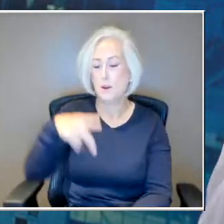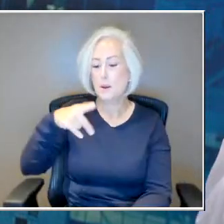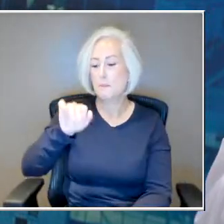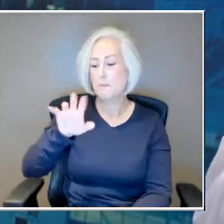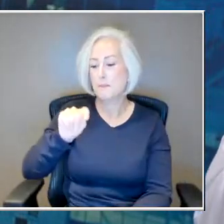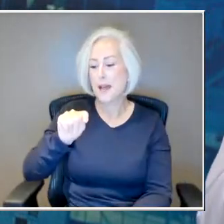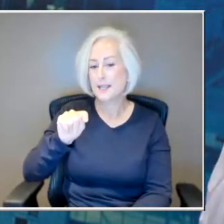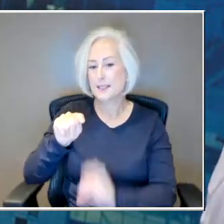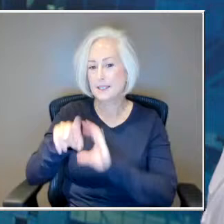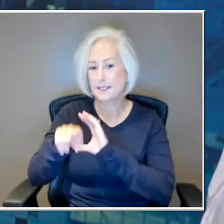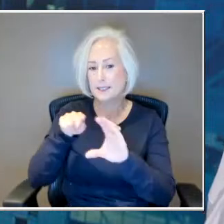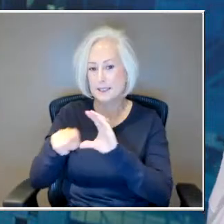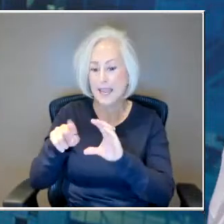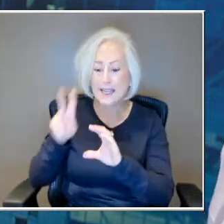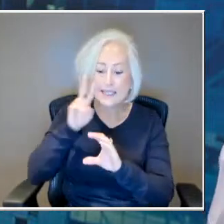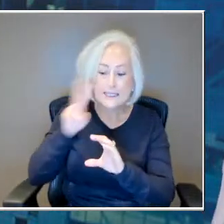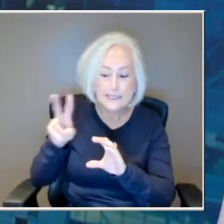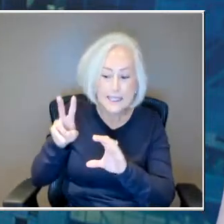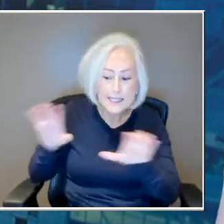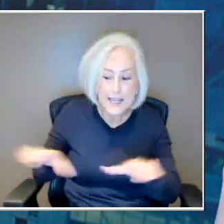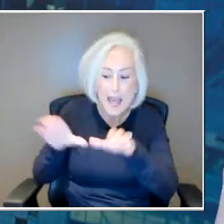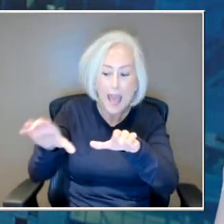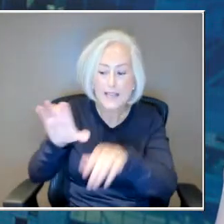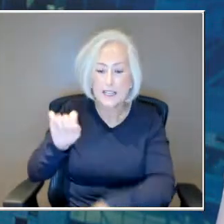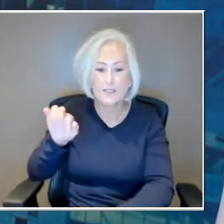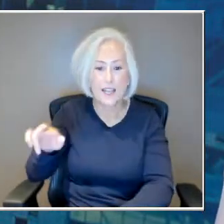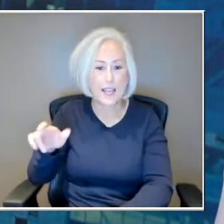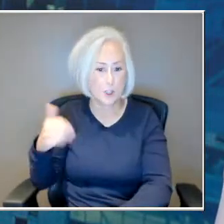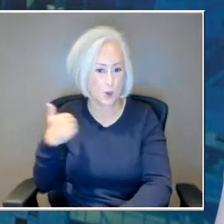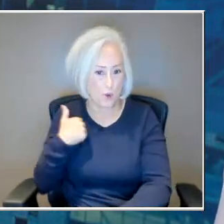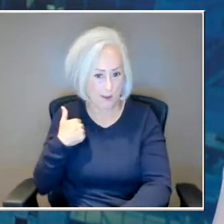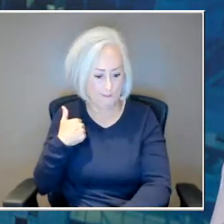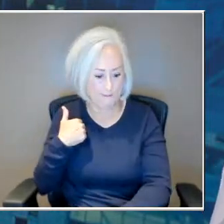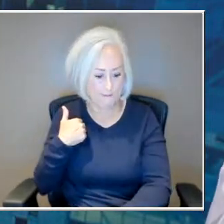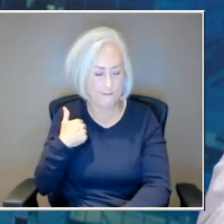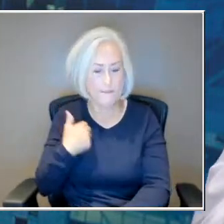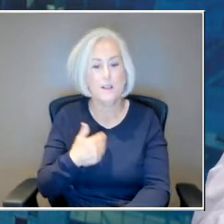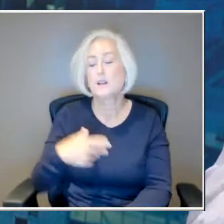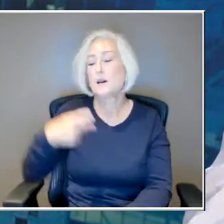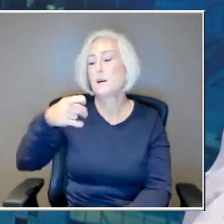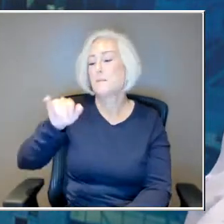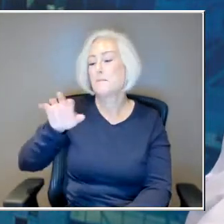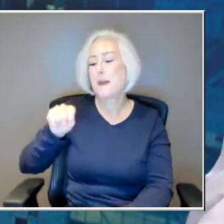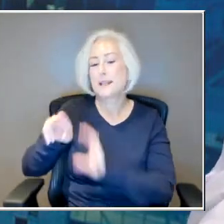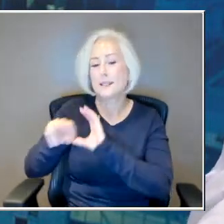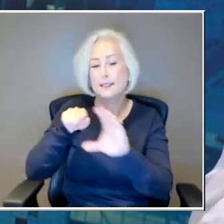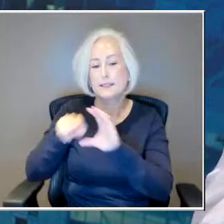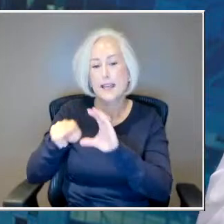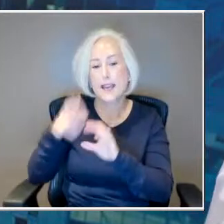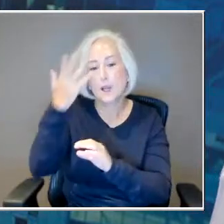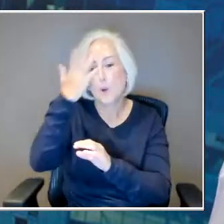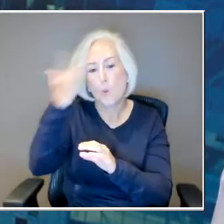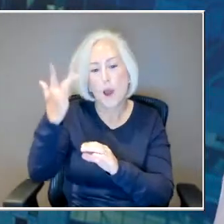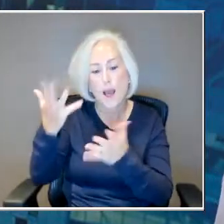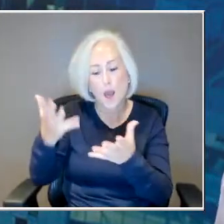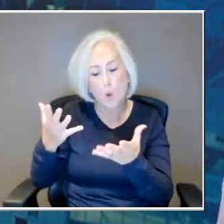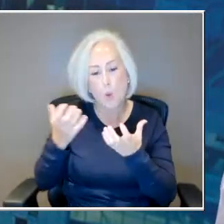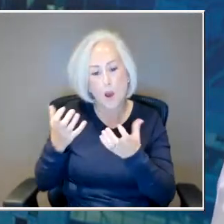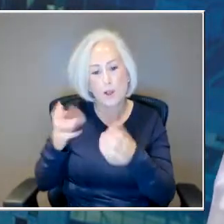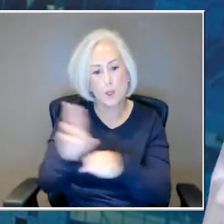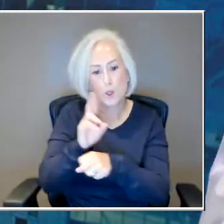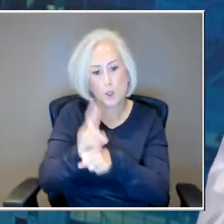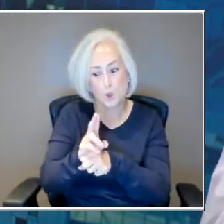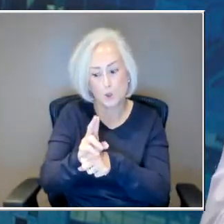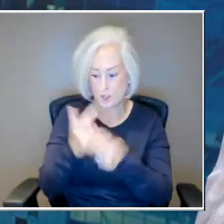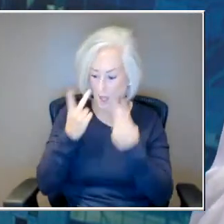of the cancers in these damages. The reason I like to use these PET scans, when I treat the patients, and after I treat, I want to see if it's